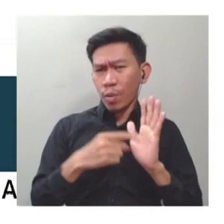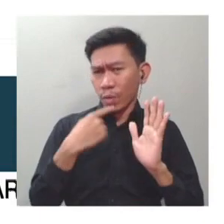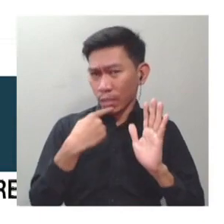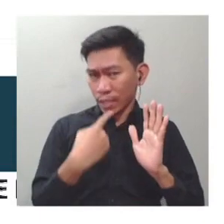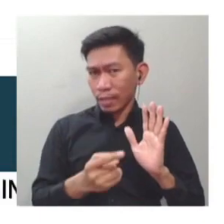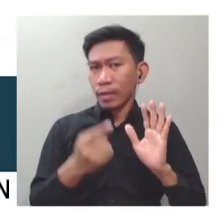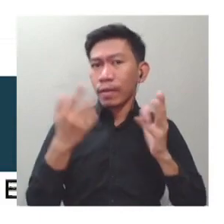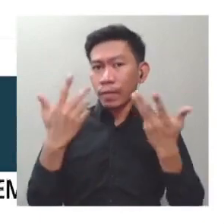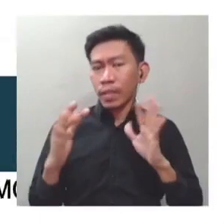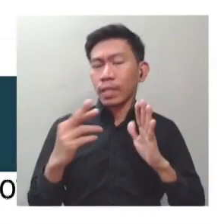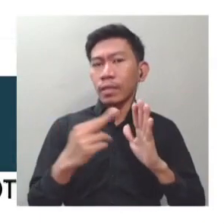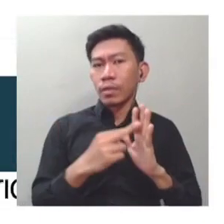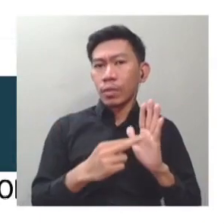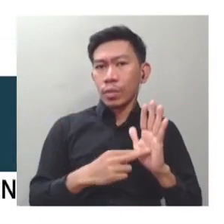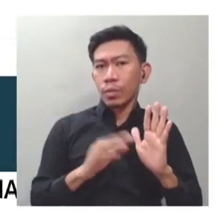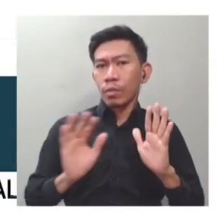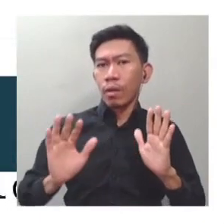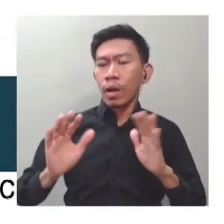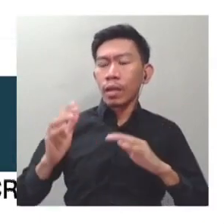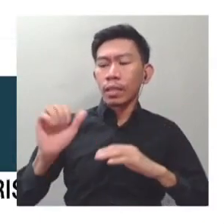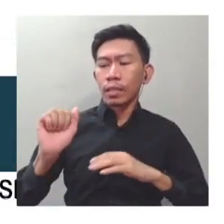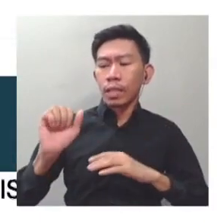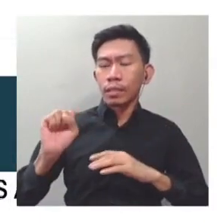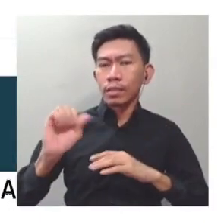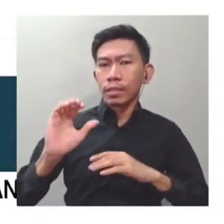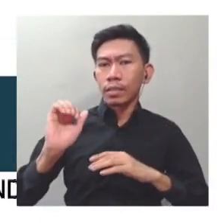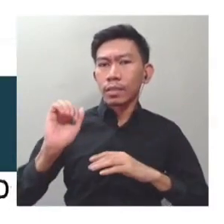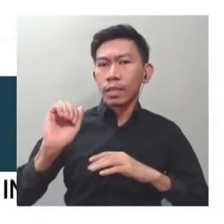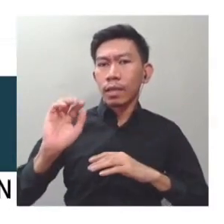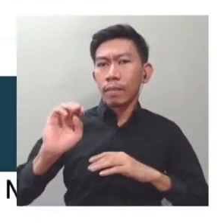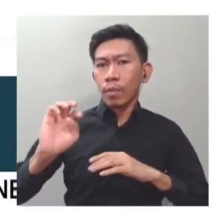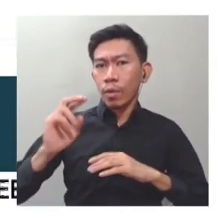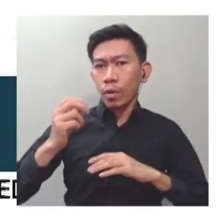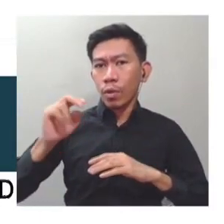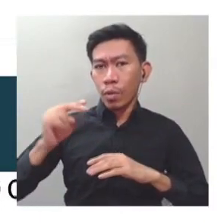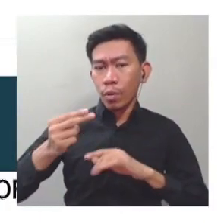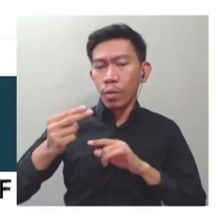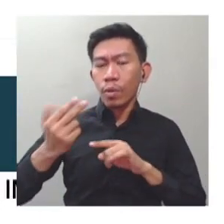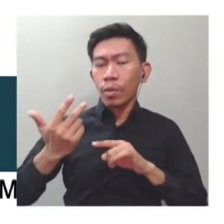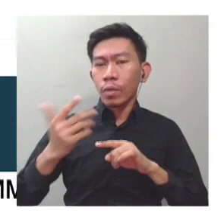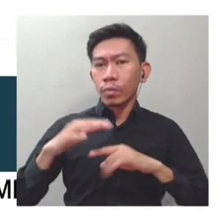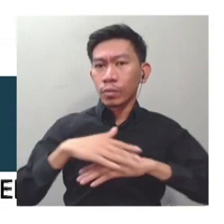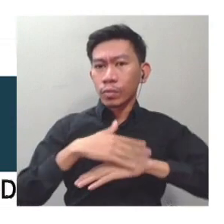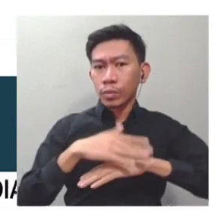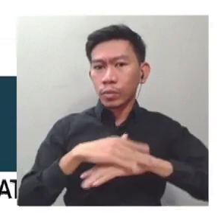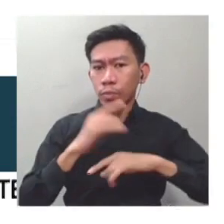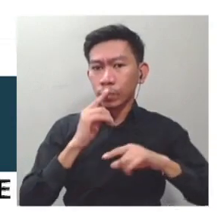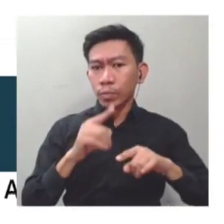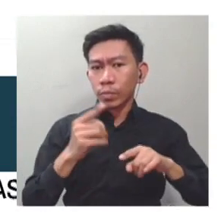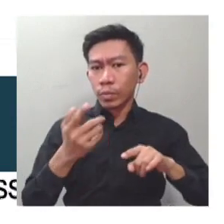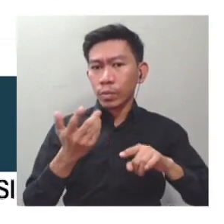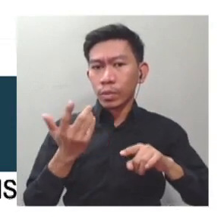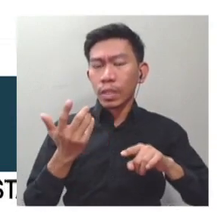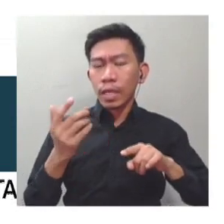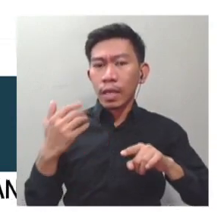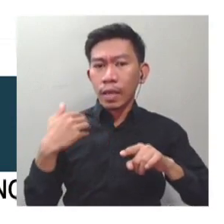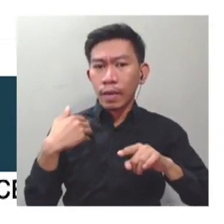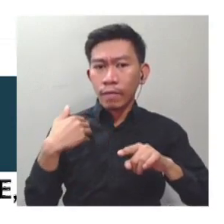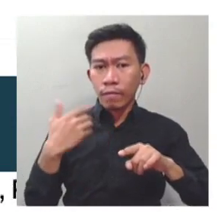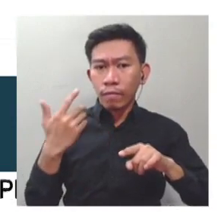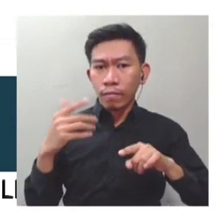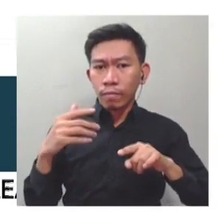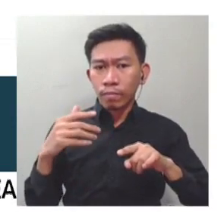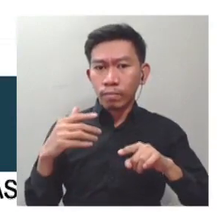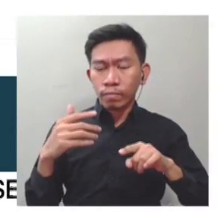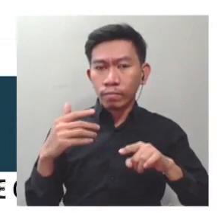that the Scarborough Shoal, the fishing there is for three countries. Ang tawag